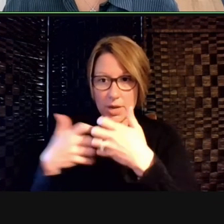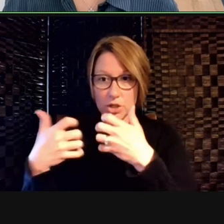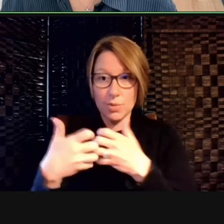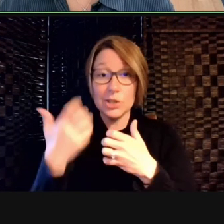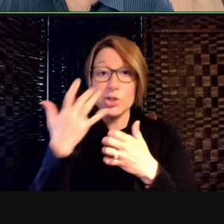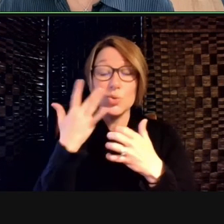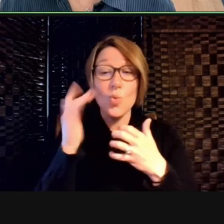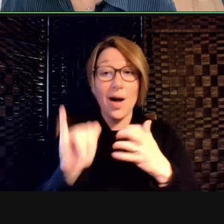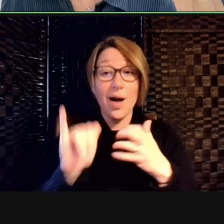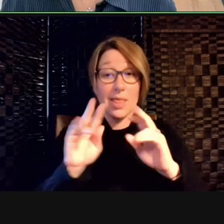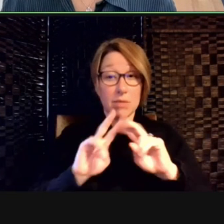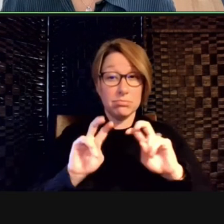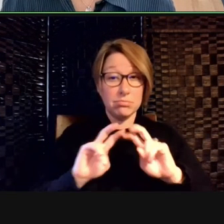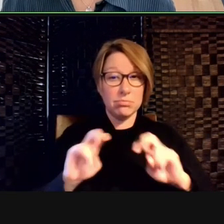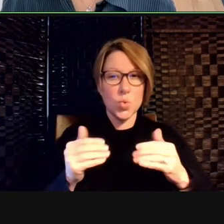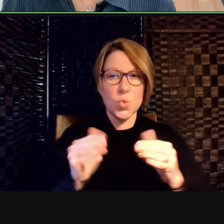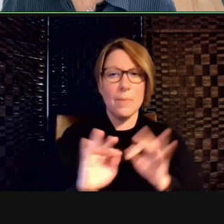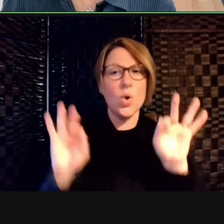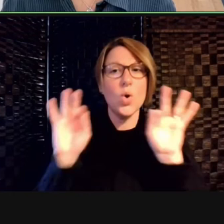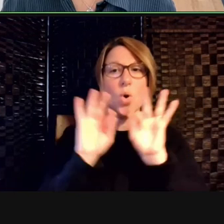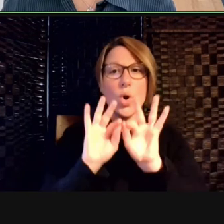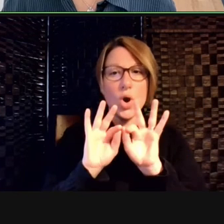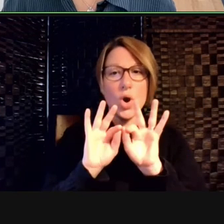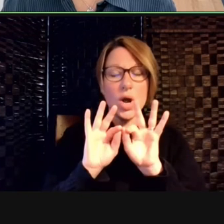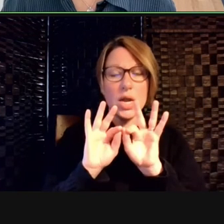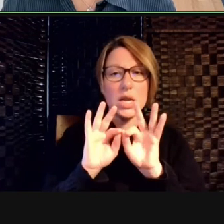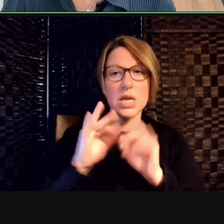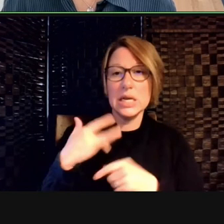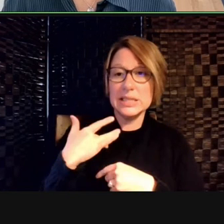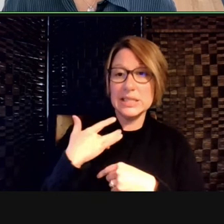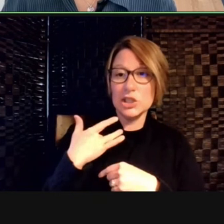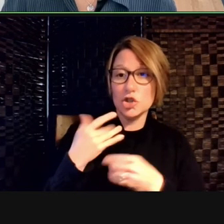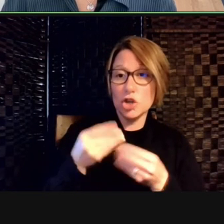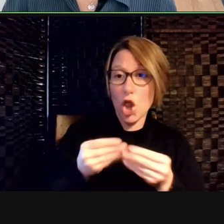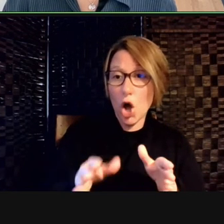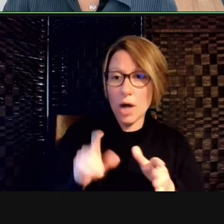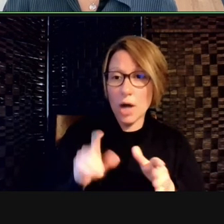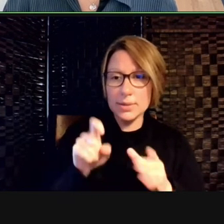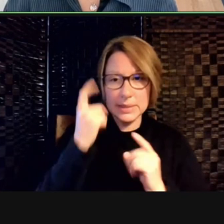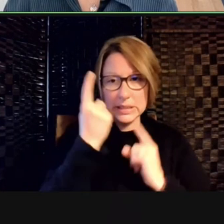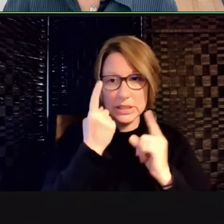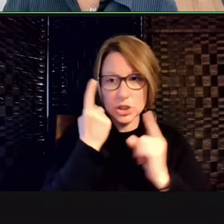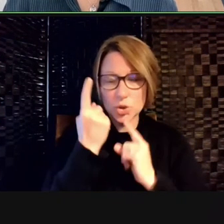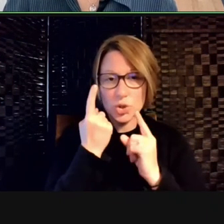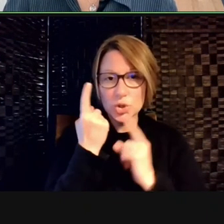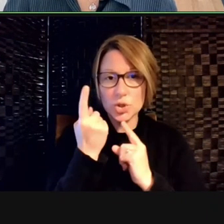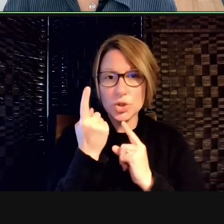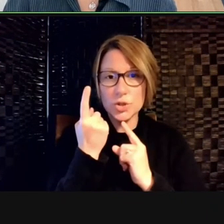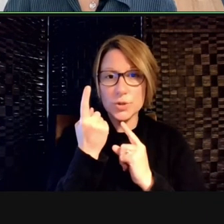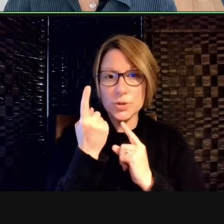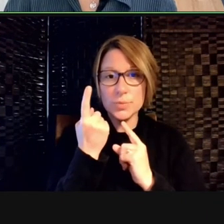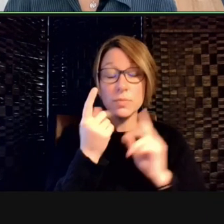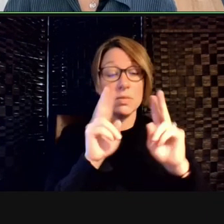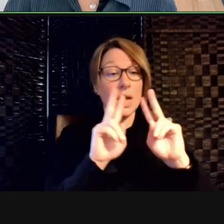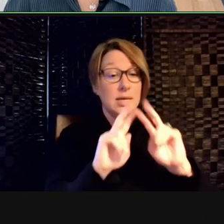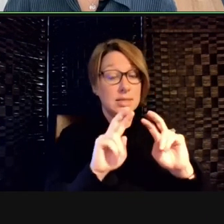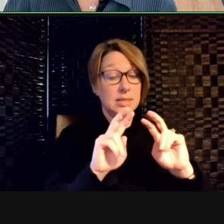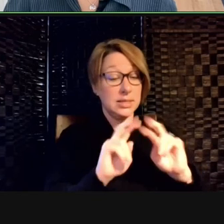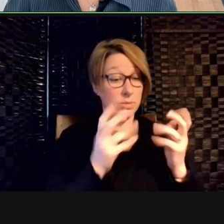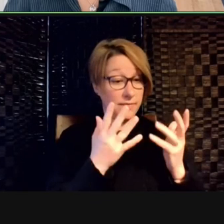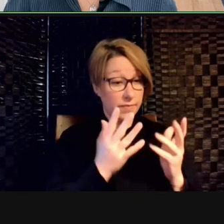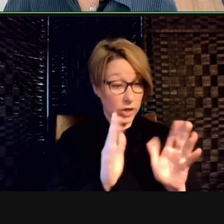important. We have to consider sensory losses, and that when the assessment is done to